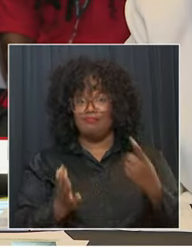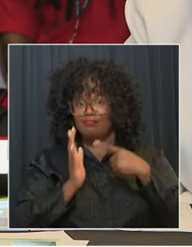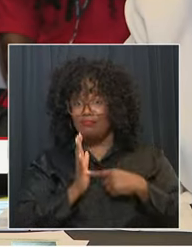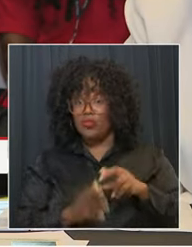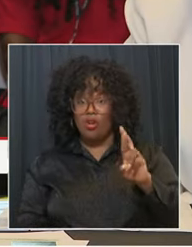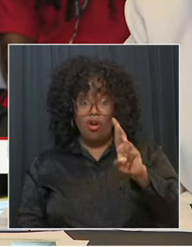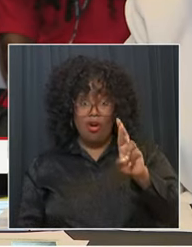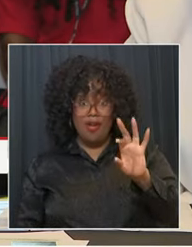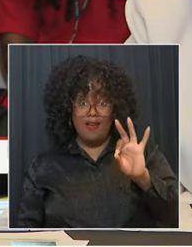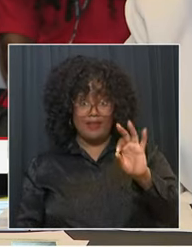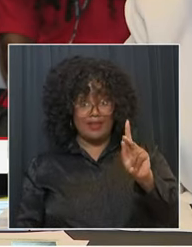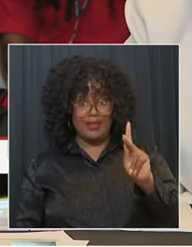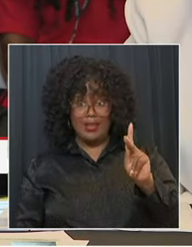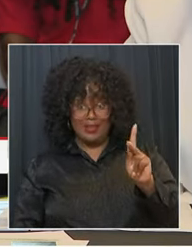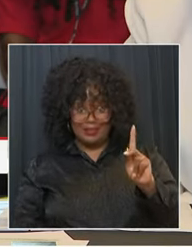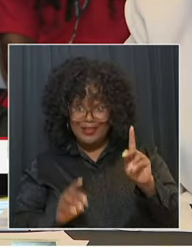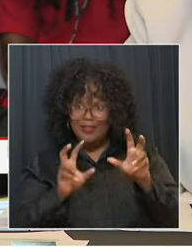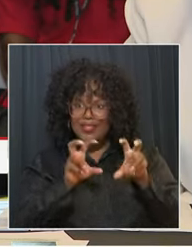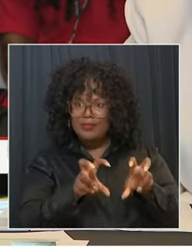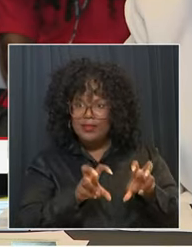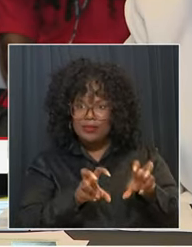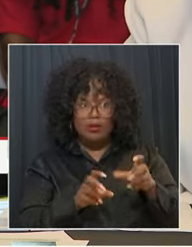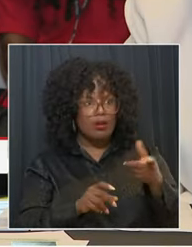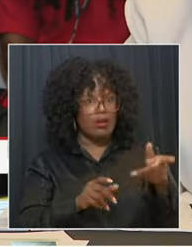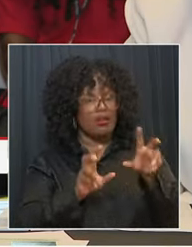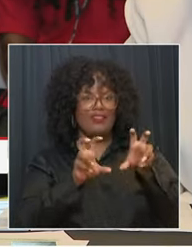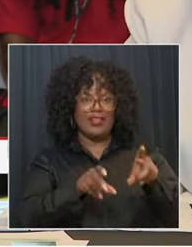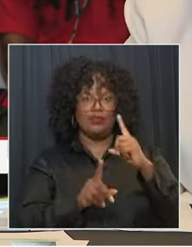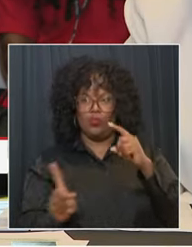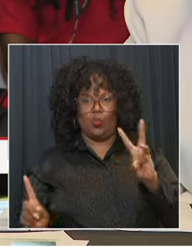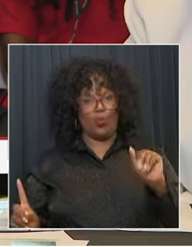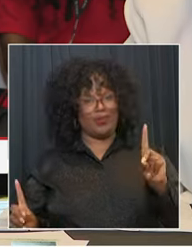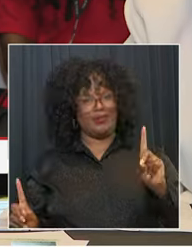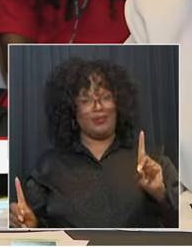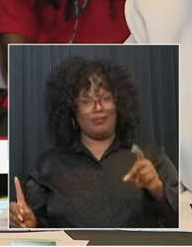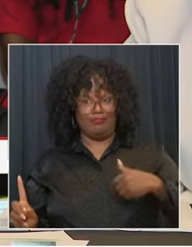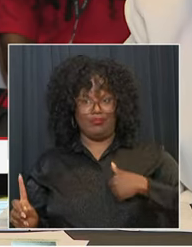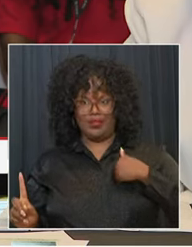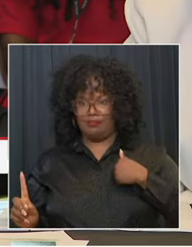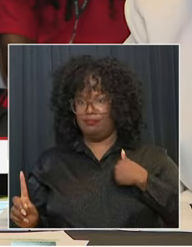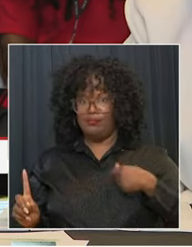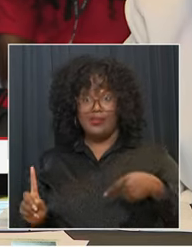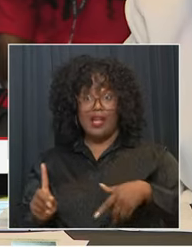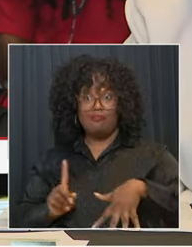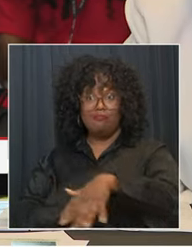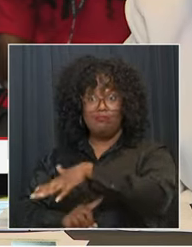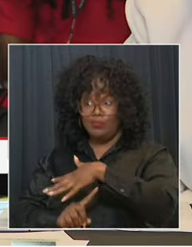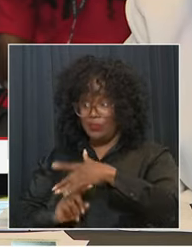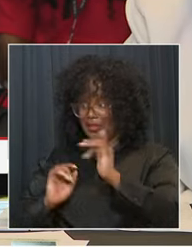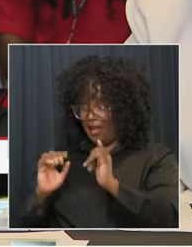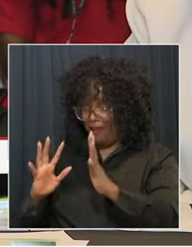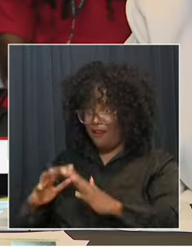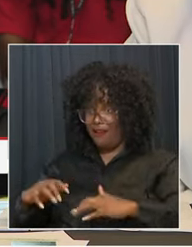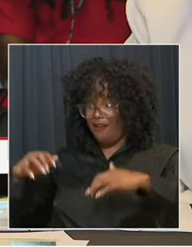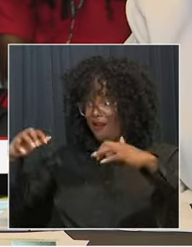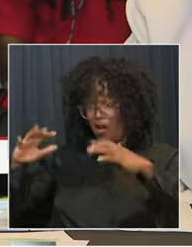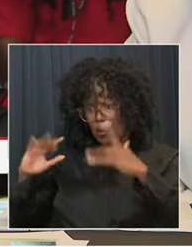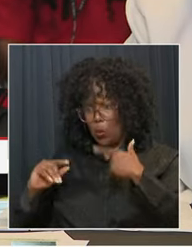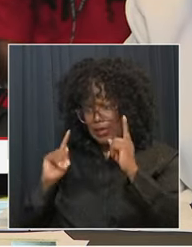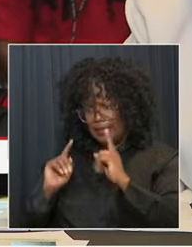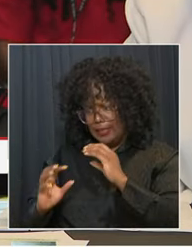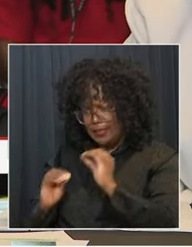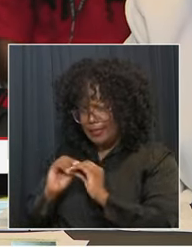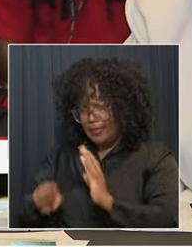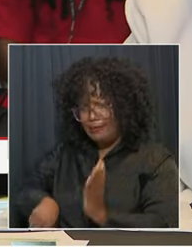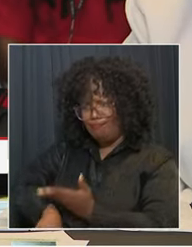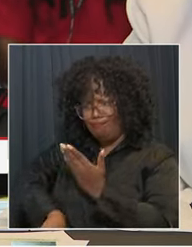big thing for Ward 7, and not just at the RFK site, but we know the activity there and the private dollars that are being